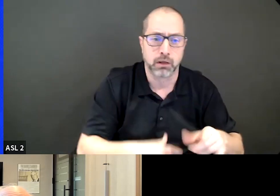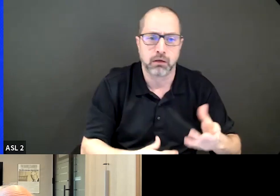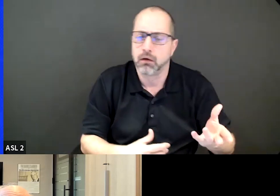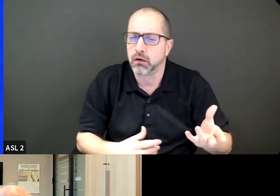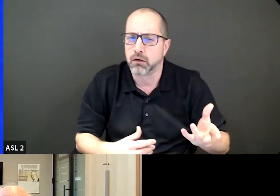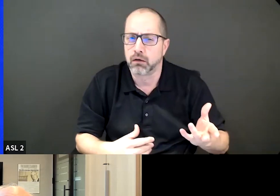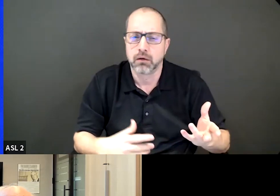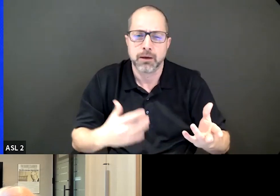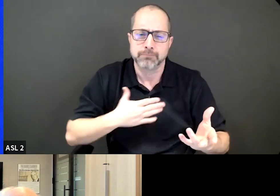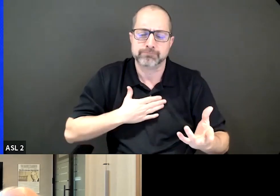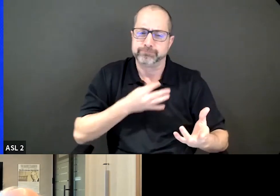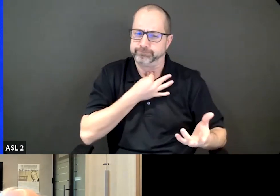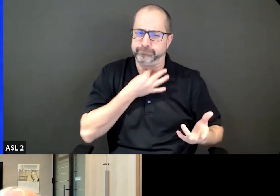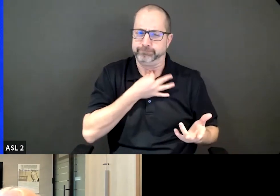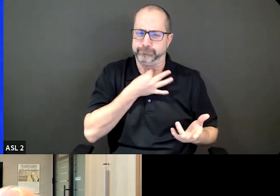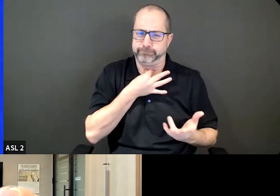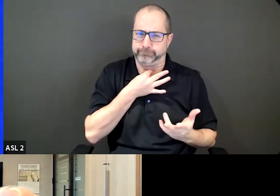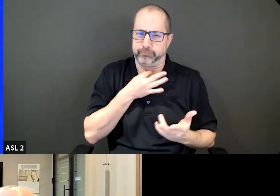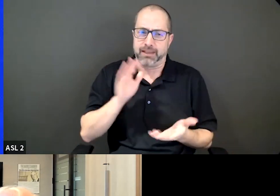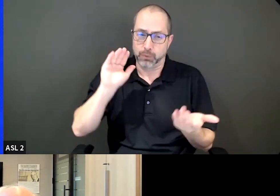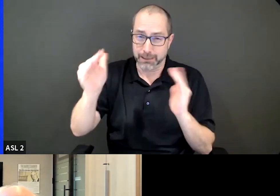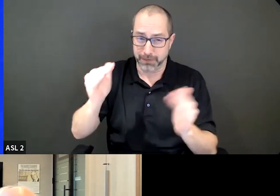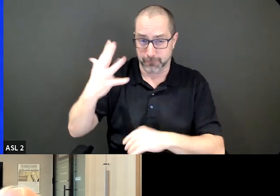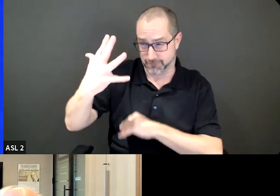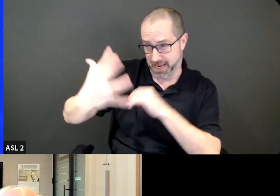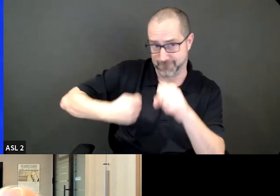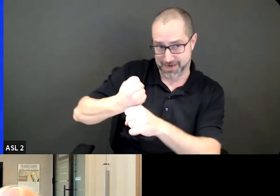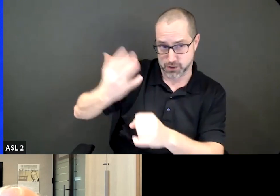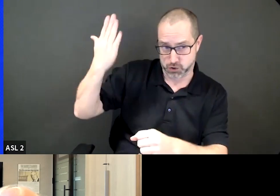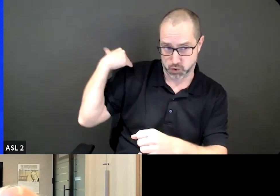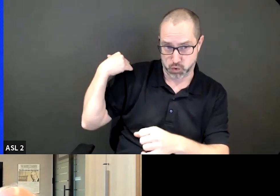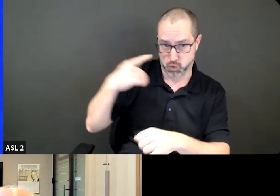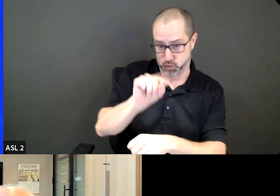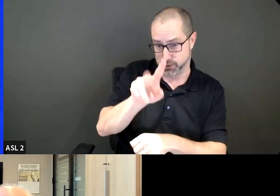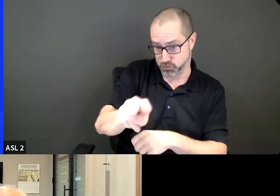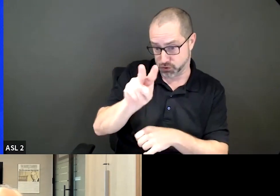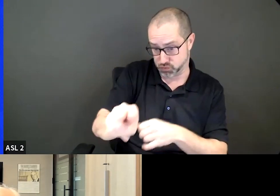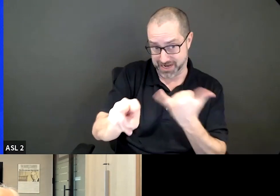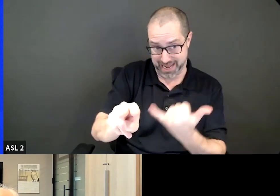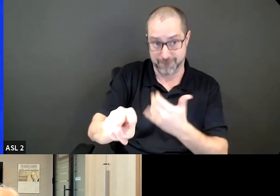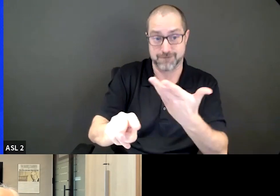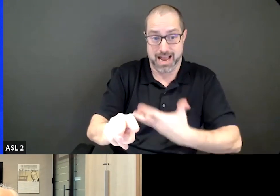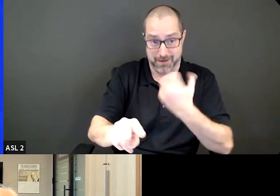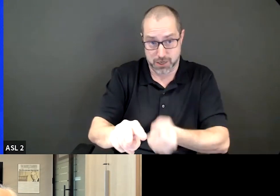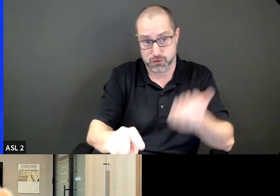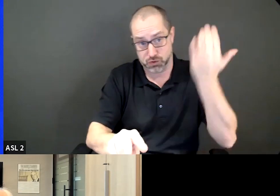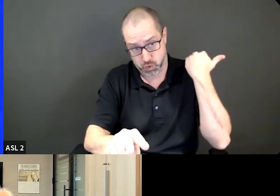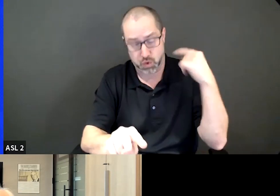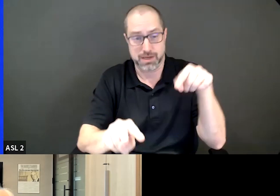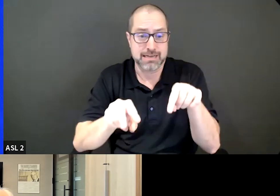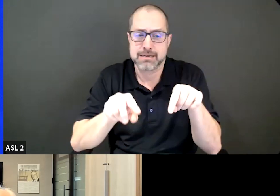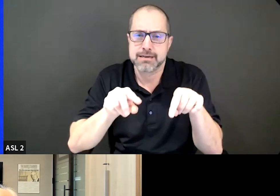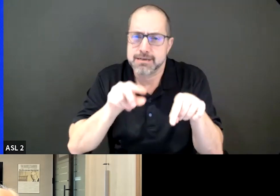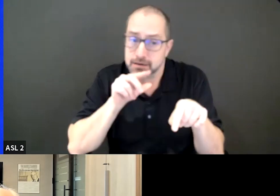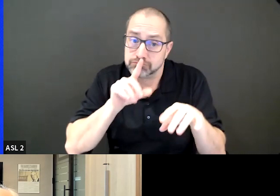ask you before was, compared to 5 years ago, how from your perspective are we? Have we made significant progress in terms of